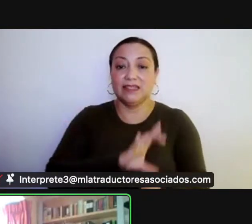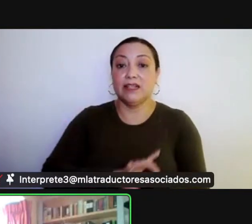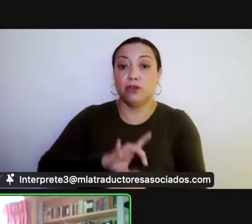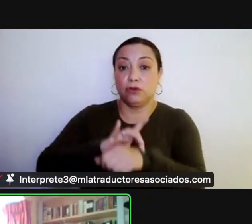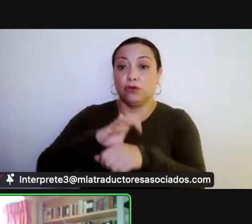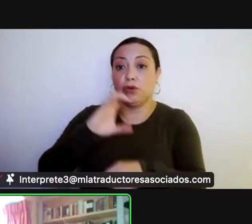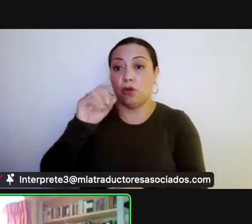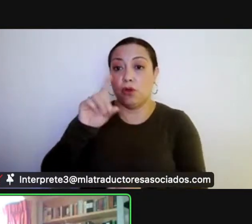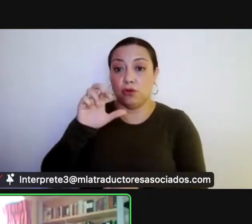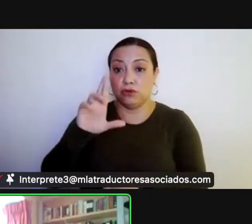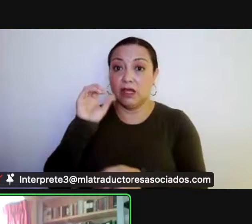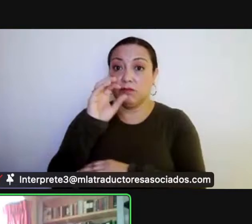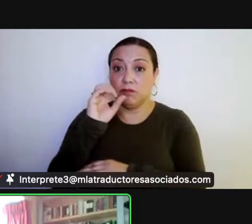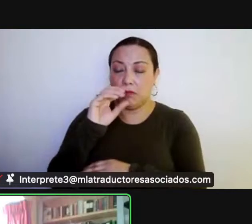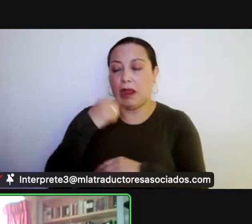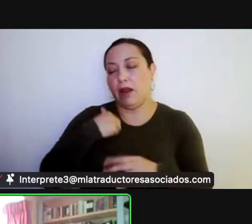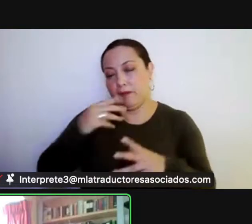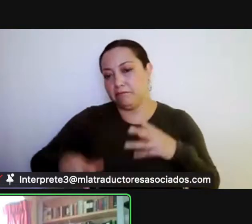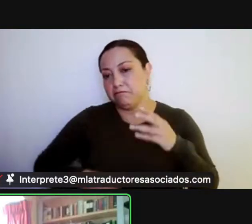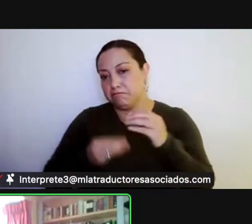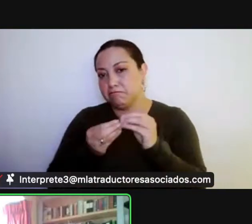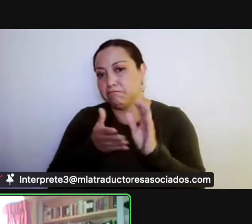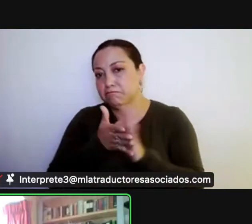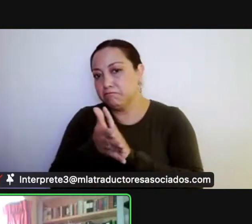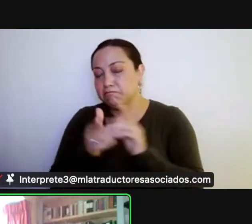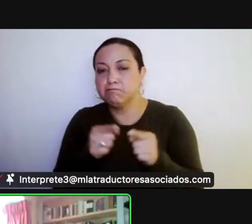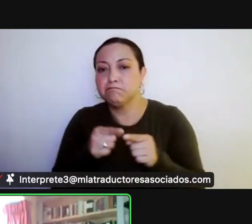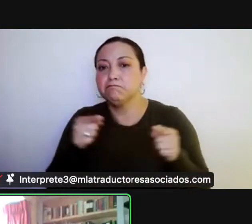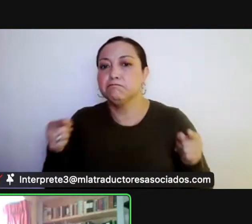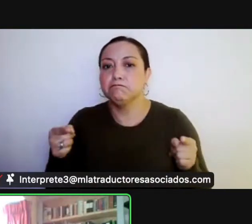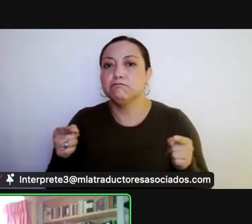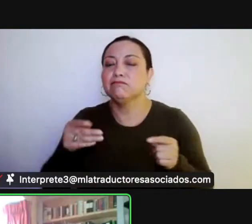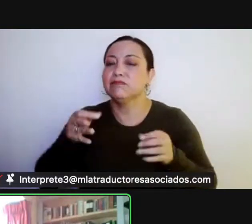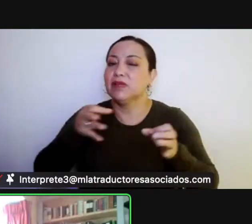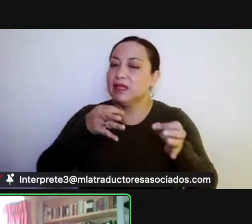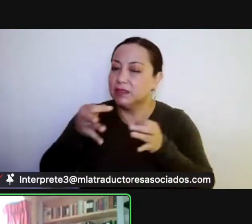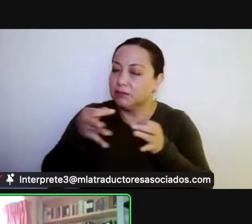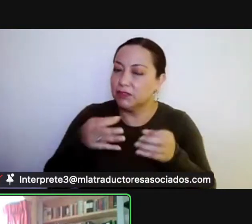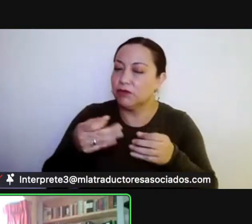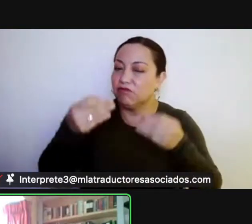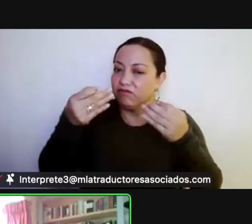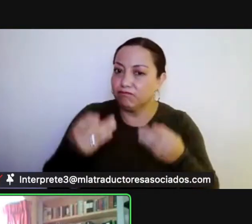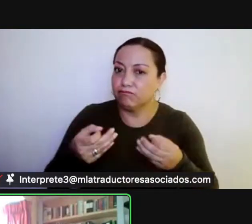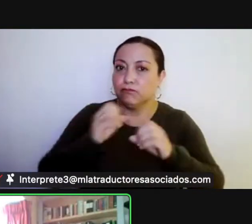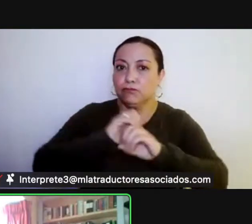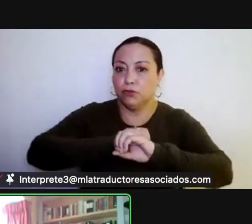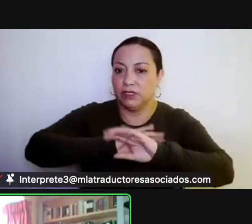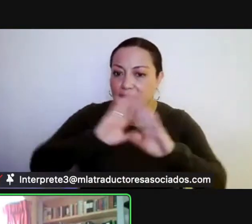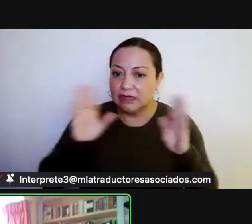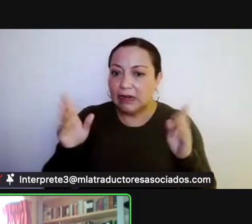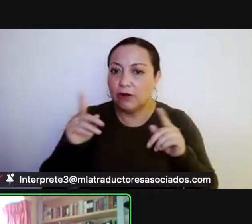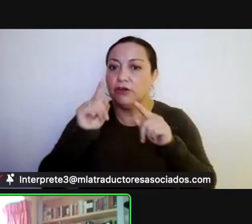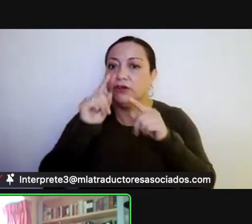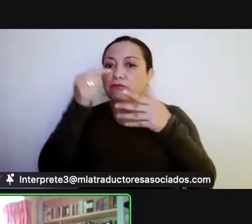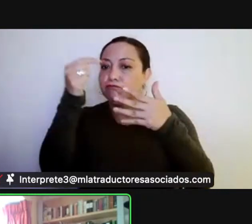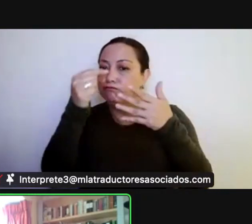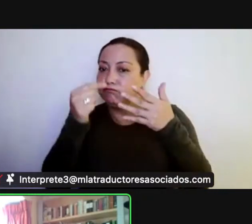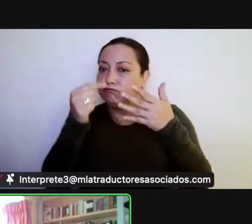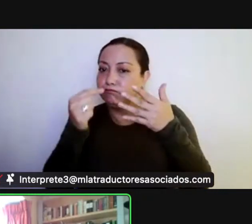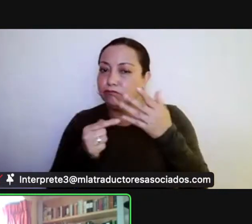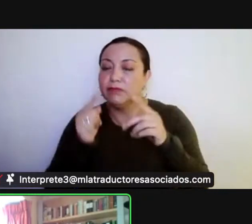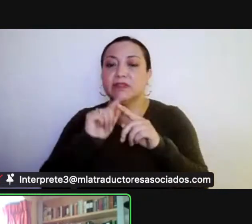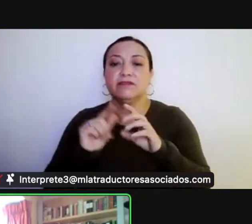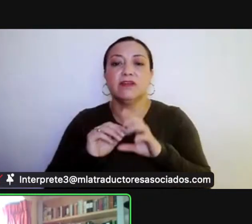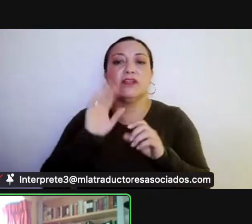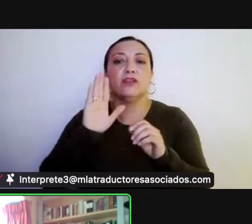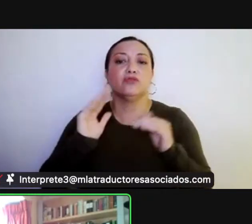presentation of Dr. Oscar, in the sense that it presented very well